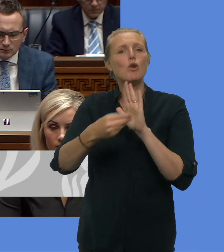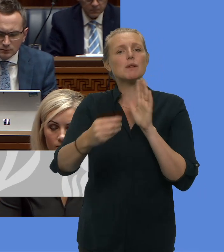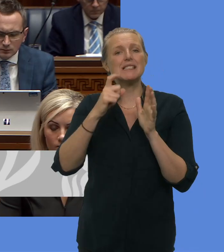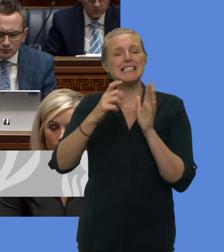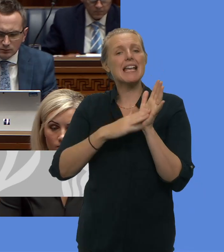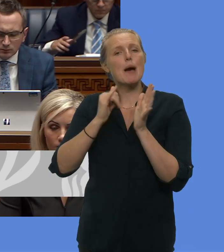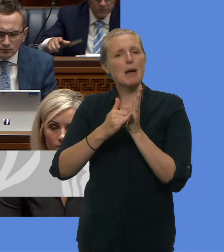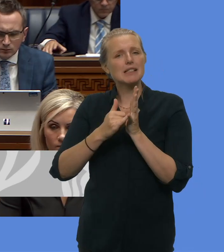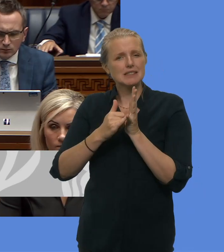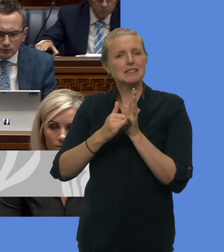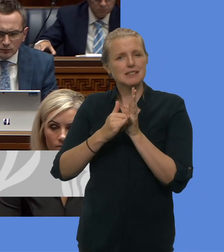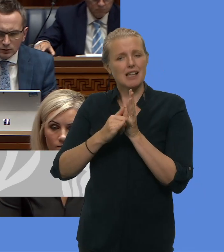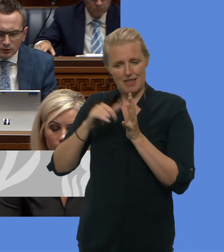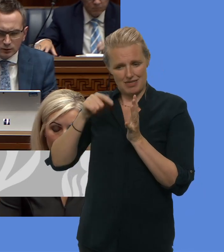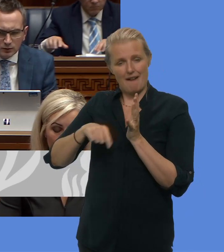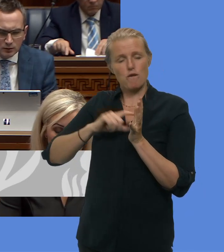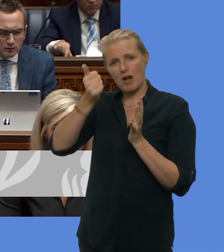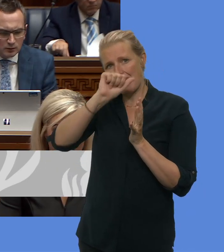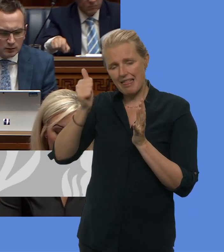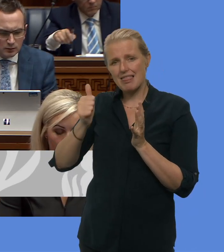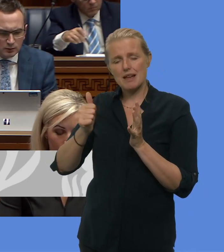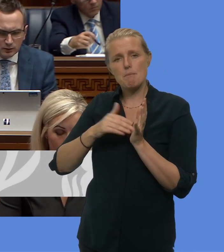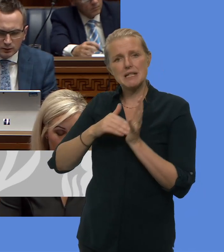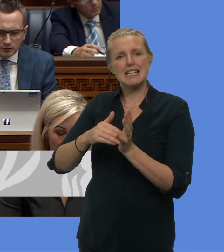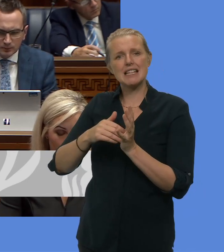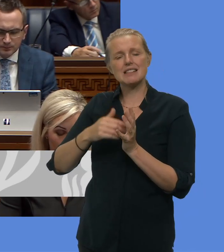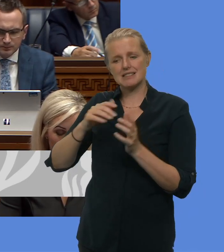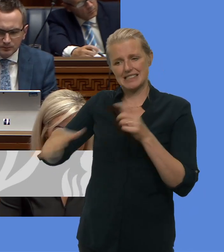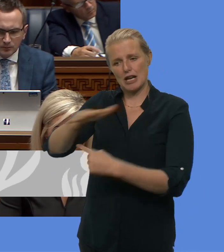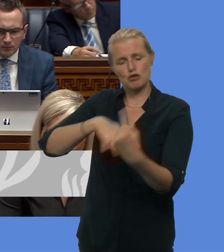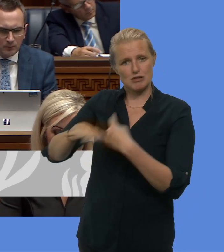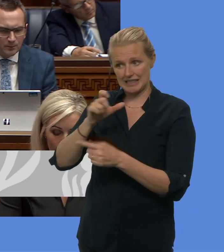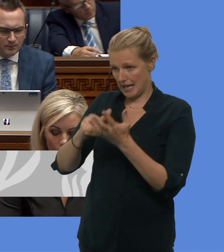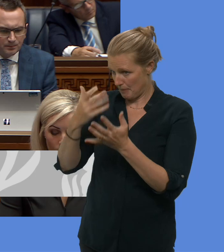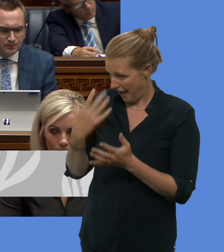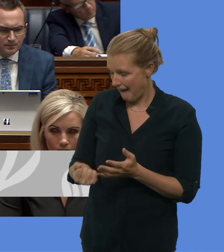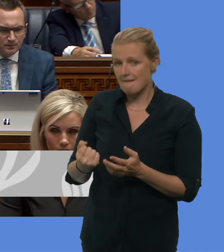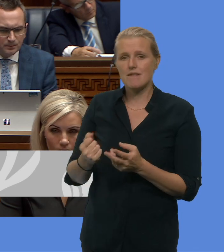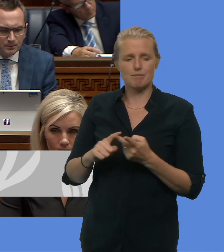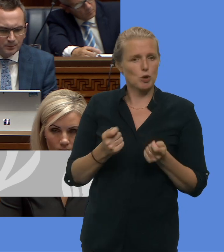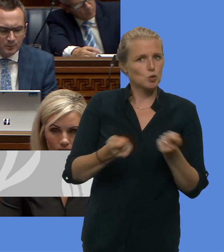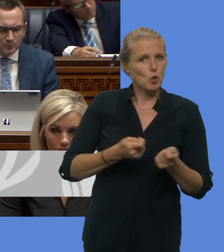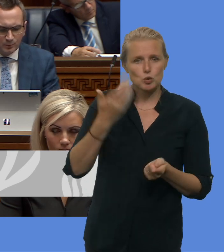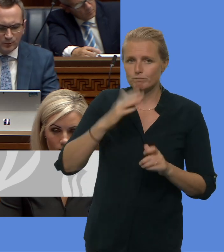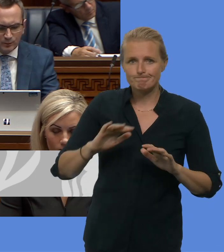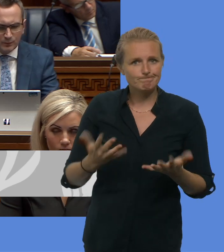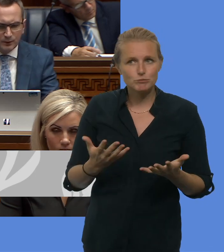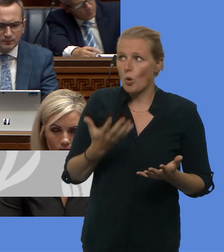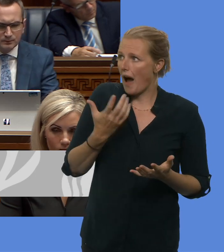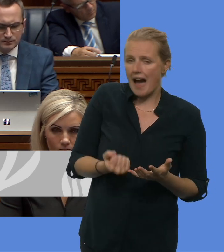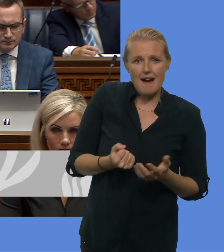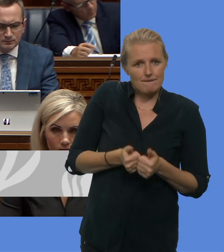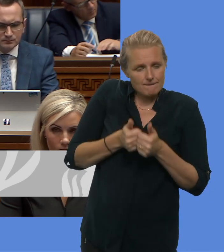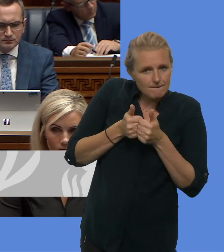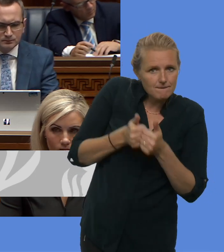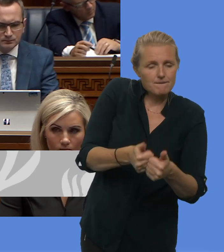for example, provides that support to the Catholic-maintained sector. The controlled schools do not get the same